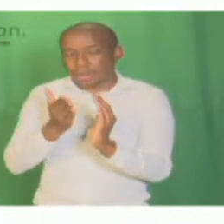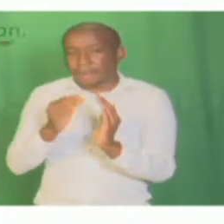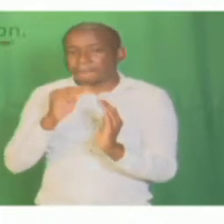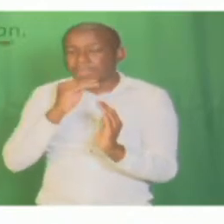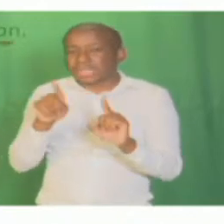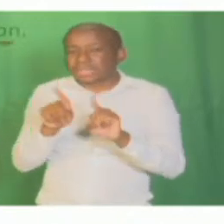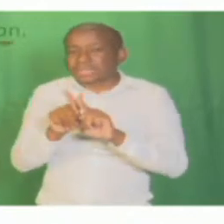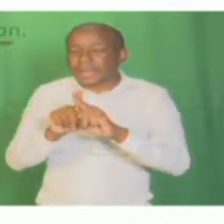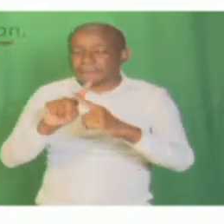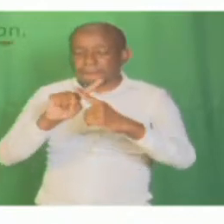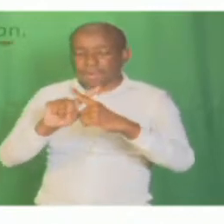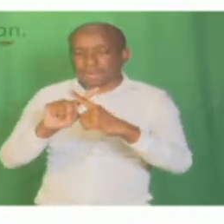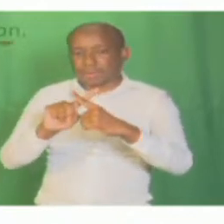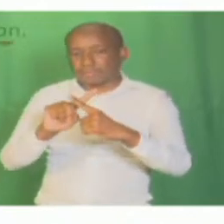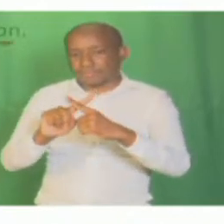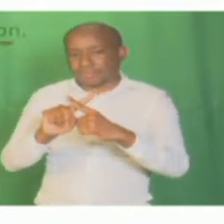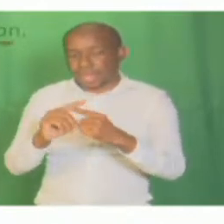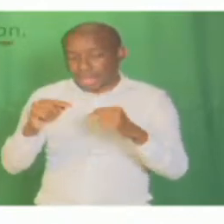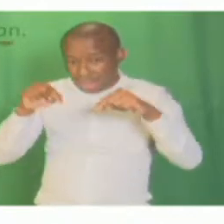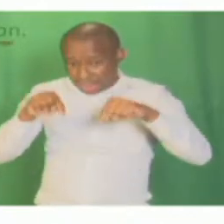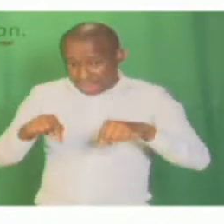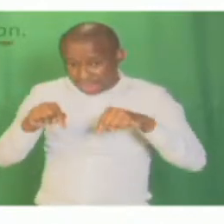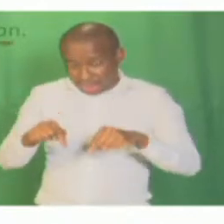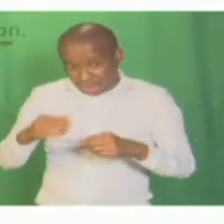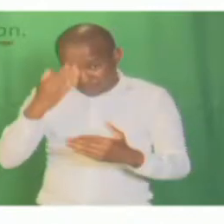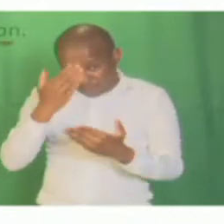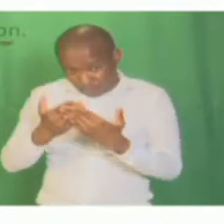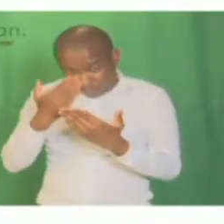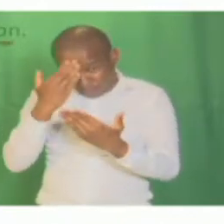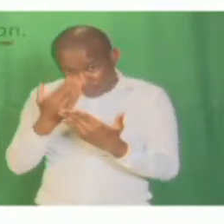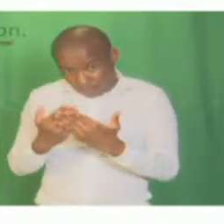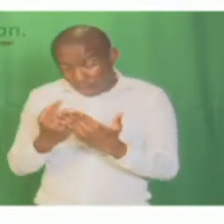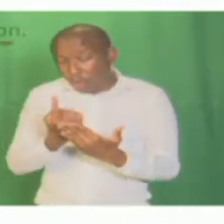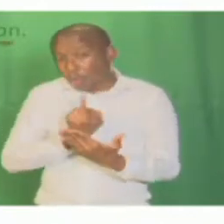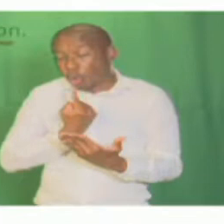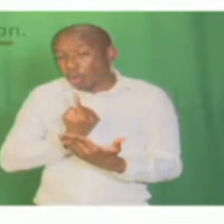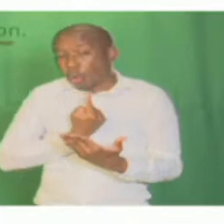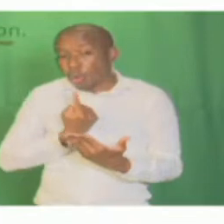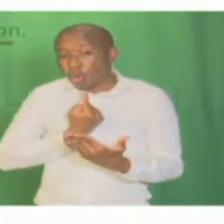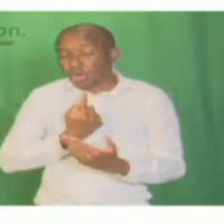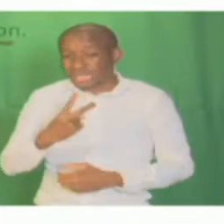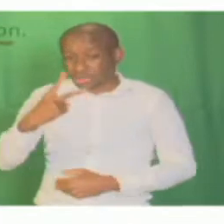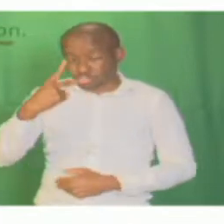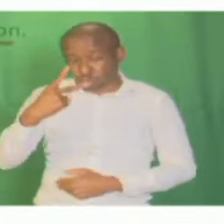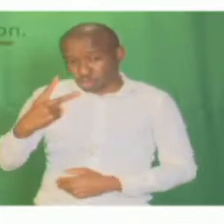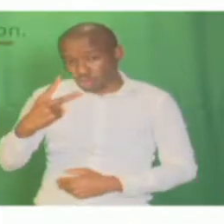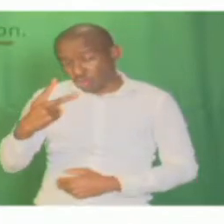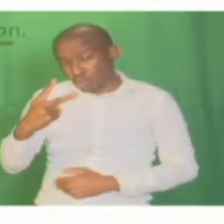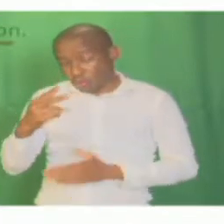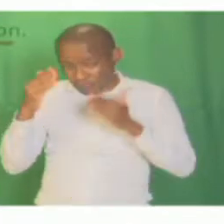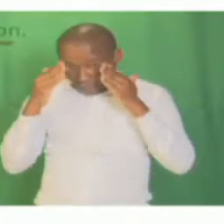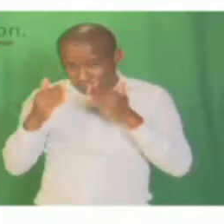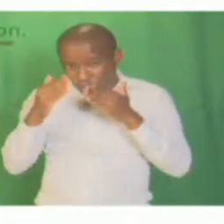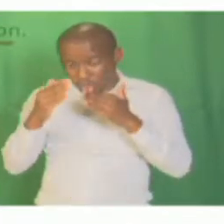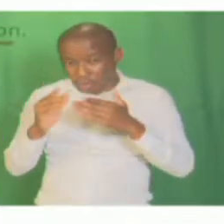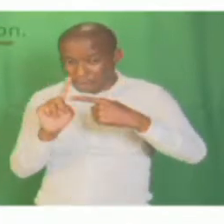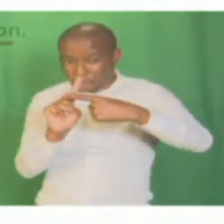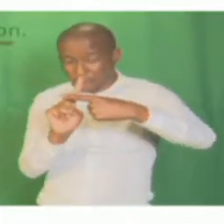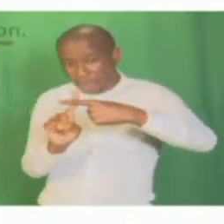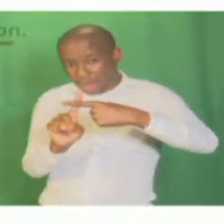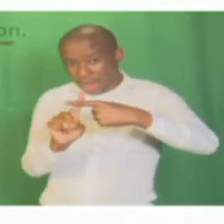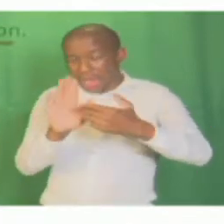multiplication operation. For today's lesson, we shall be using only two operations, specifically addition